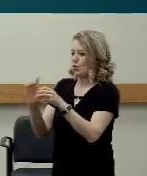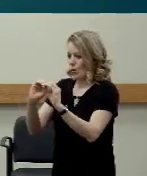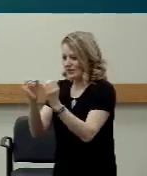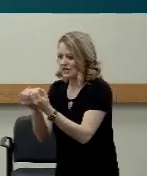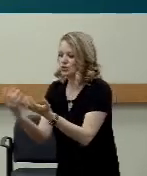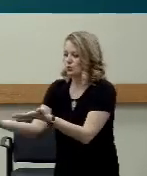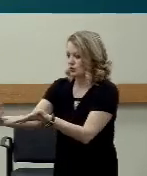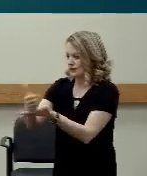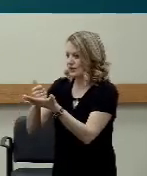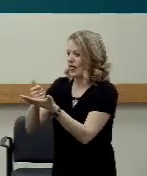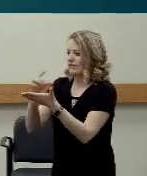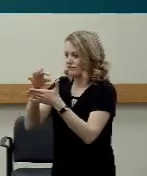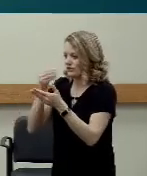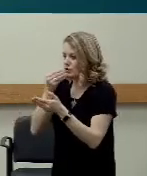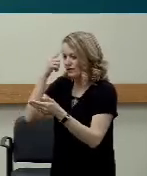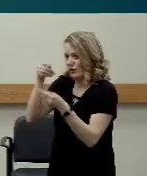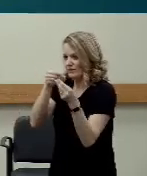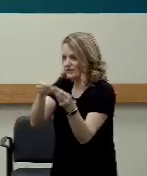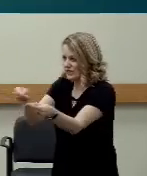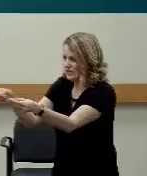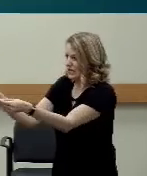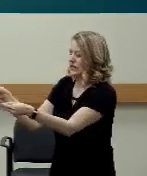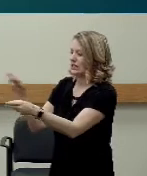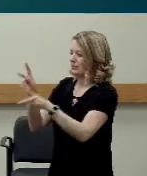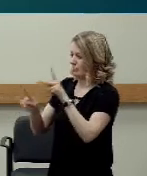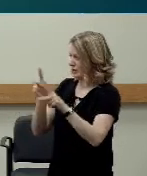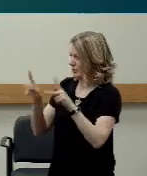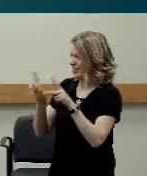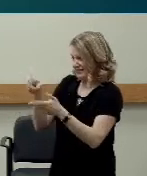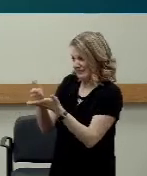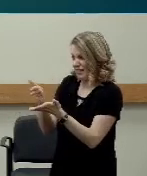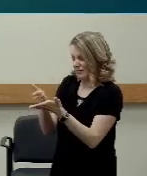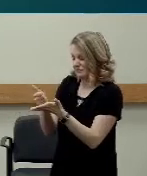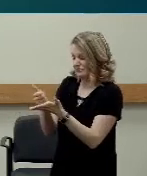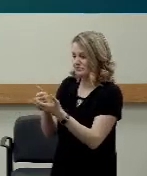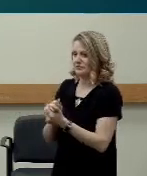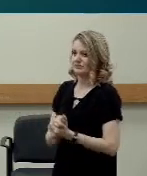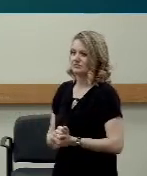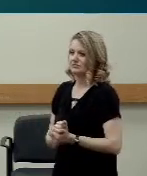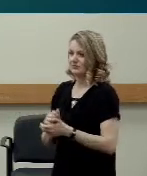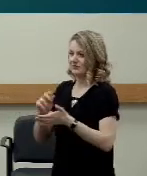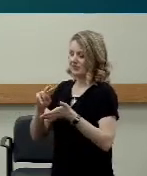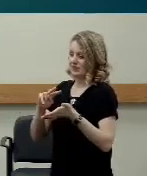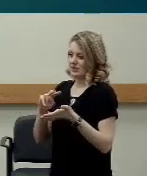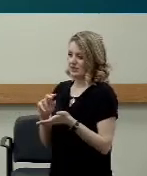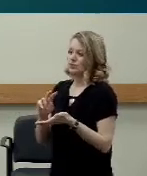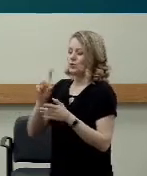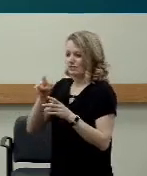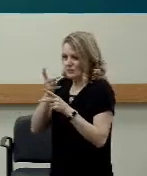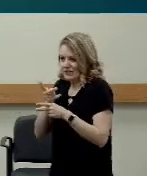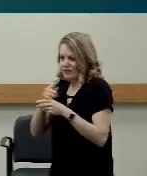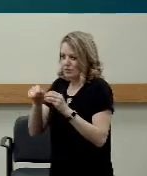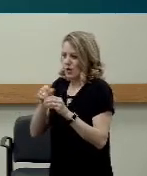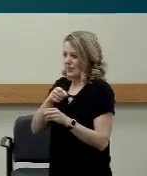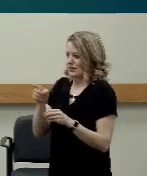signs, visible signs, that we will start seeing a shortage of food made available to these nonprofit